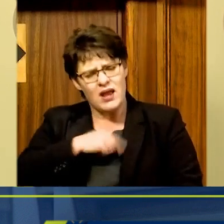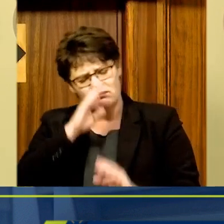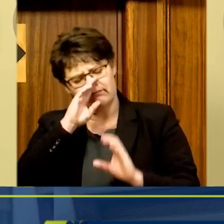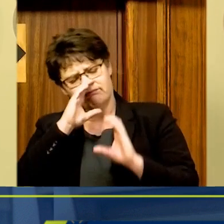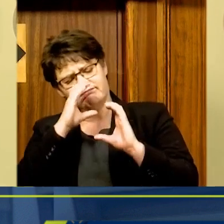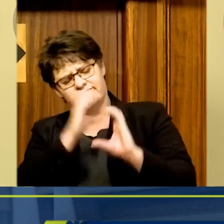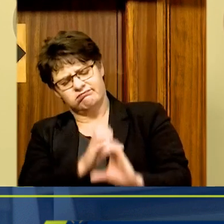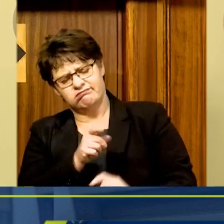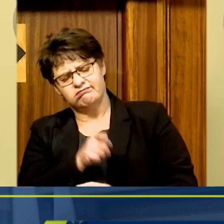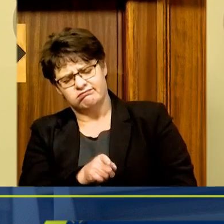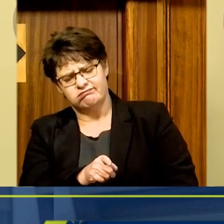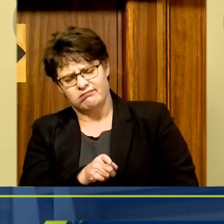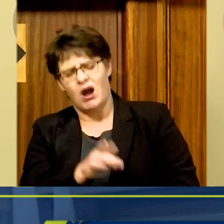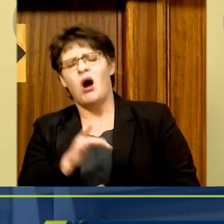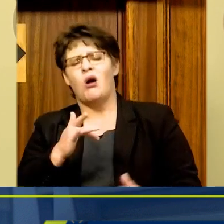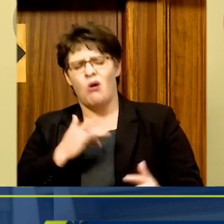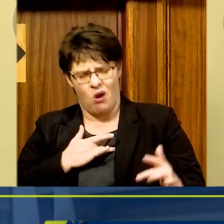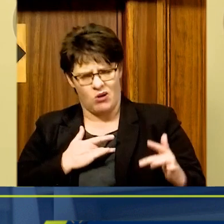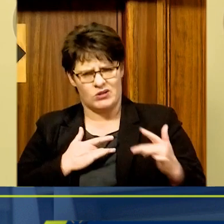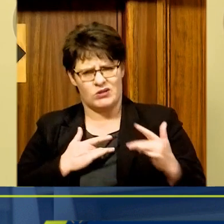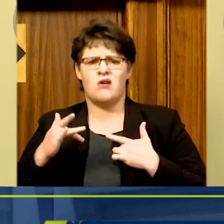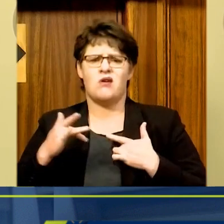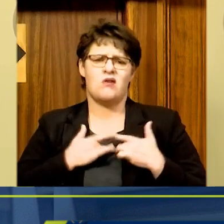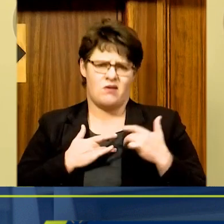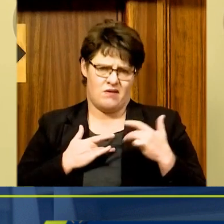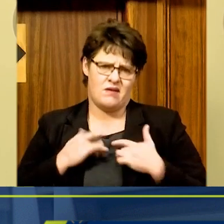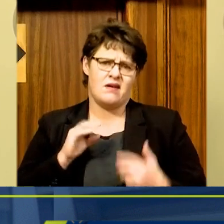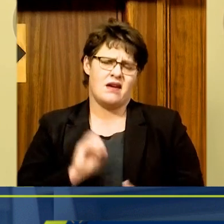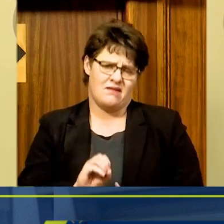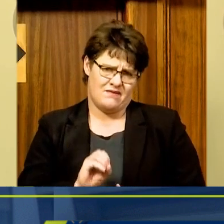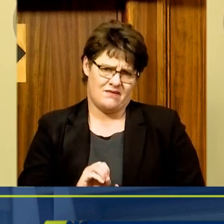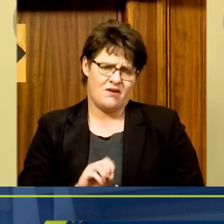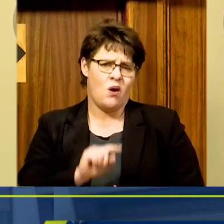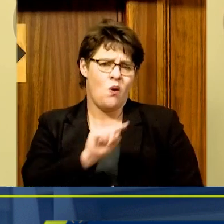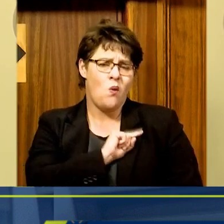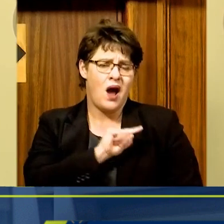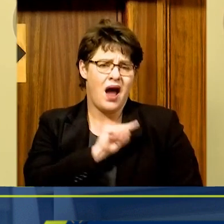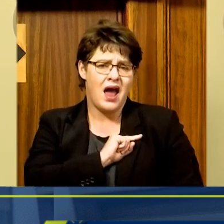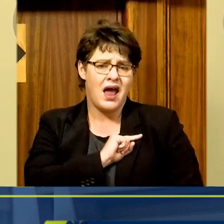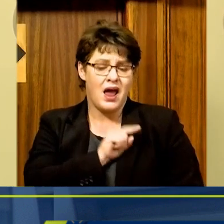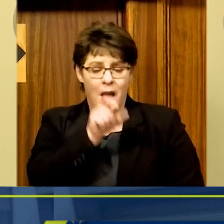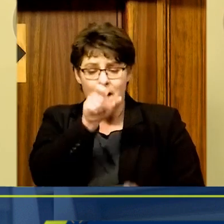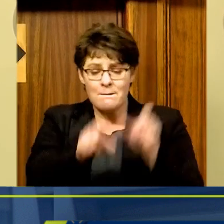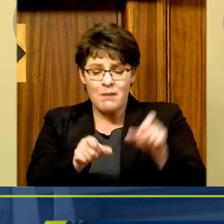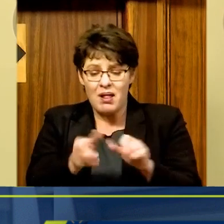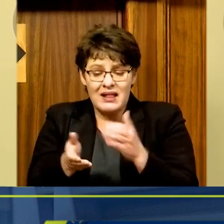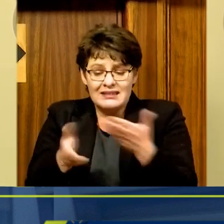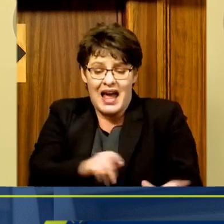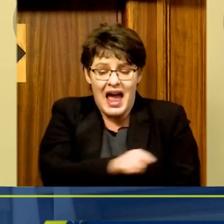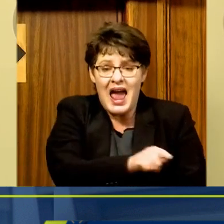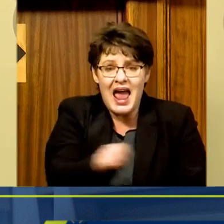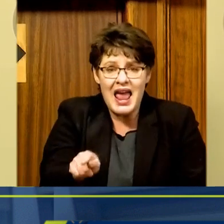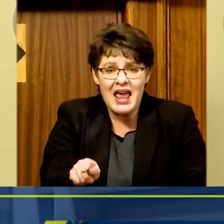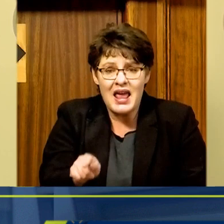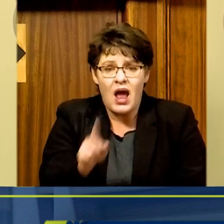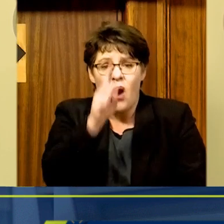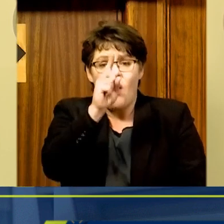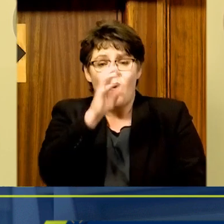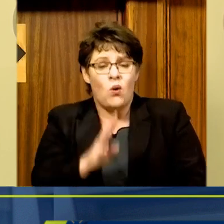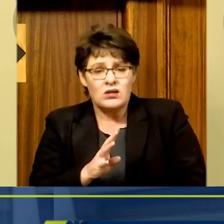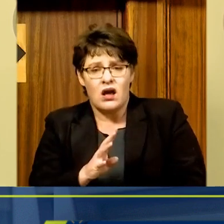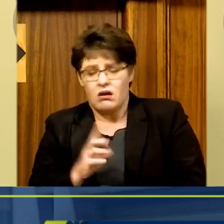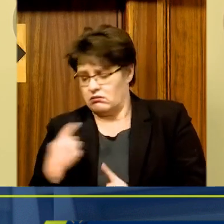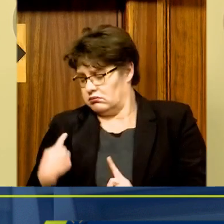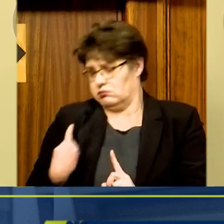be concerned that a quarter of those who died passed away